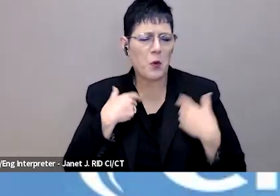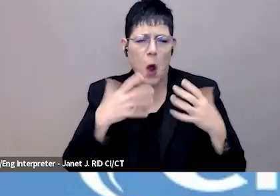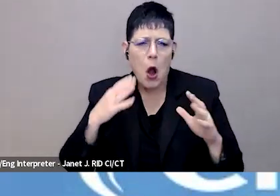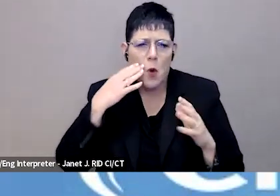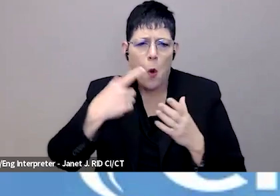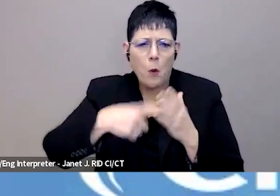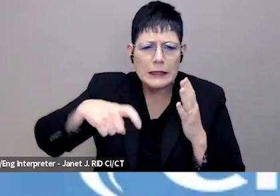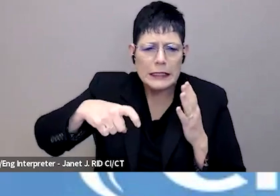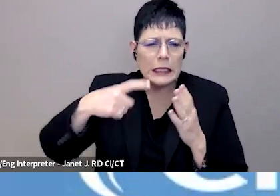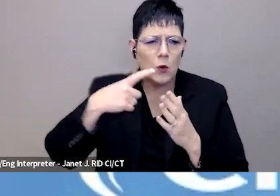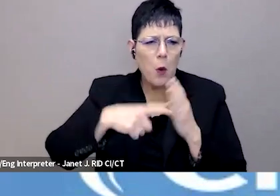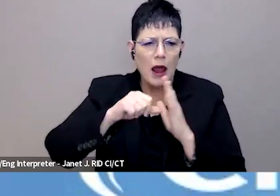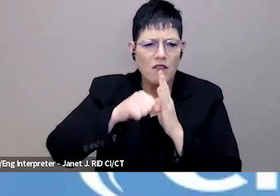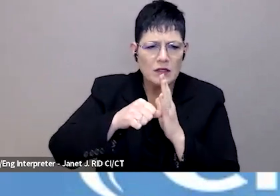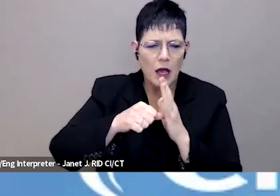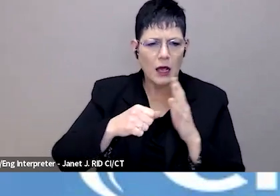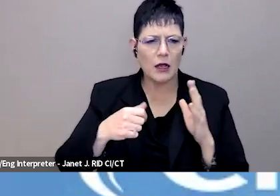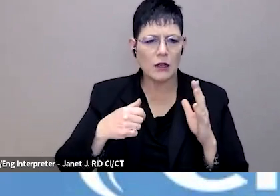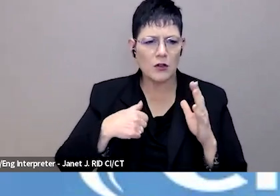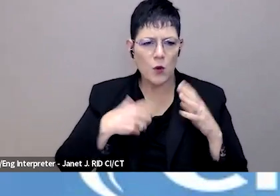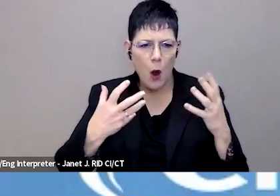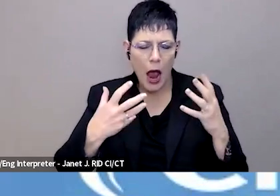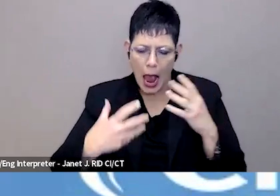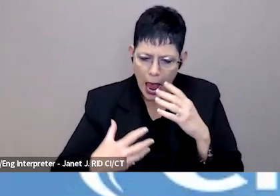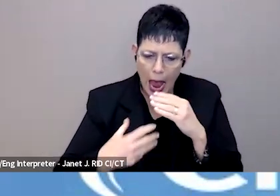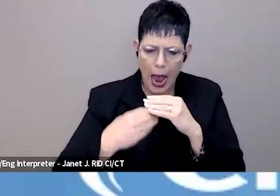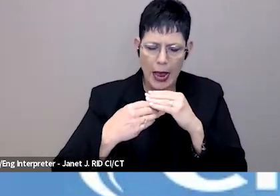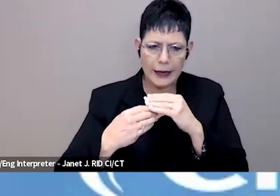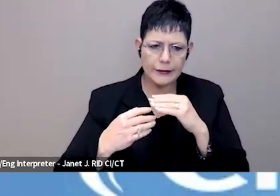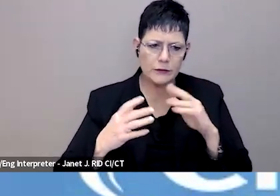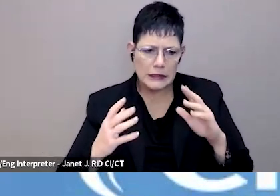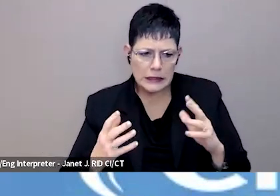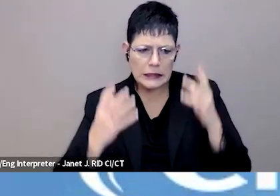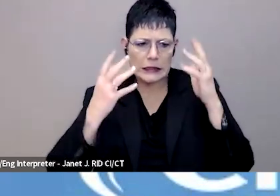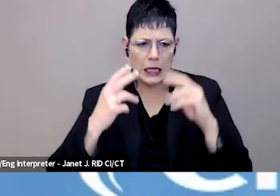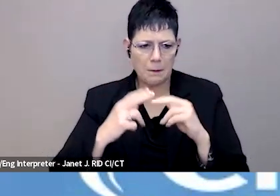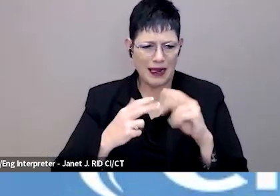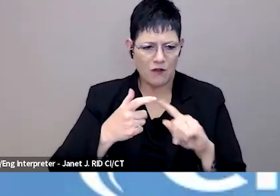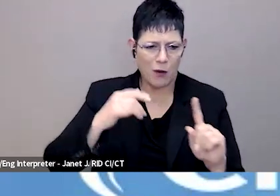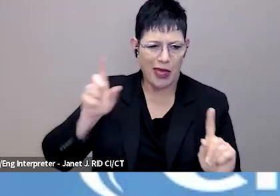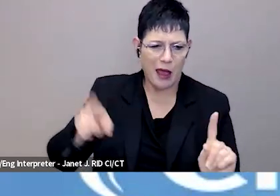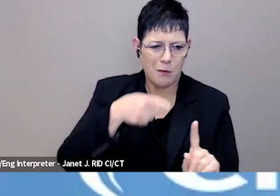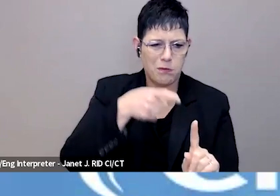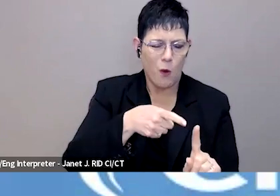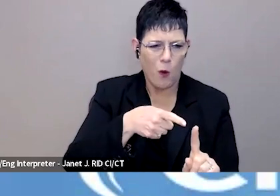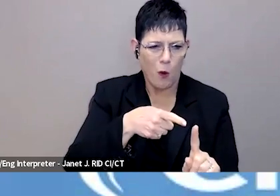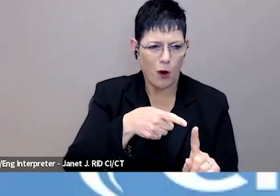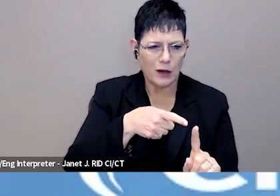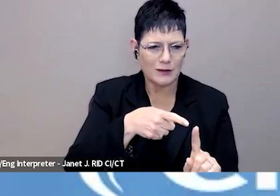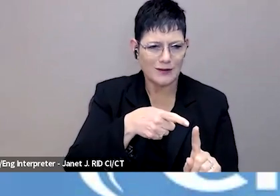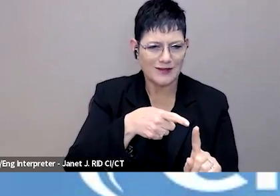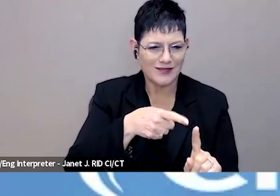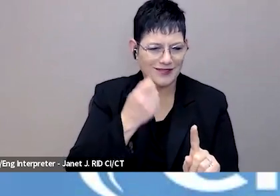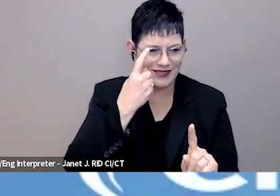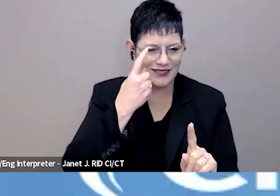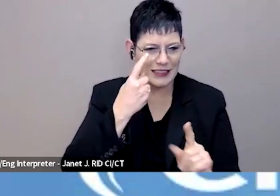and what it focuses on, and we're looking to kind of build it and continue to kind of build that track as we're on the train. But